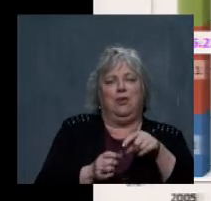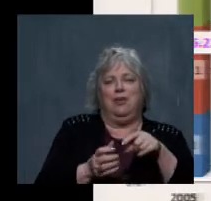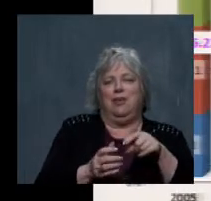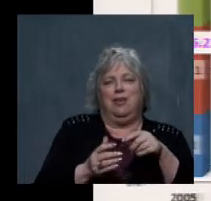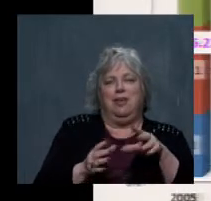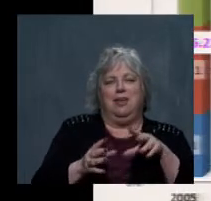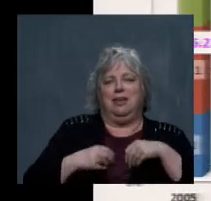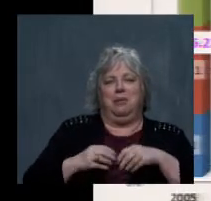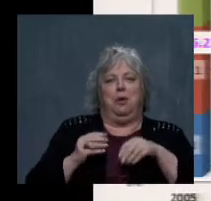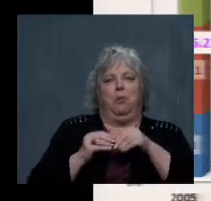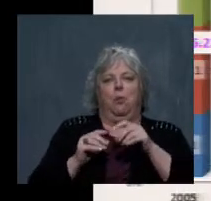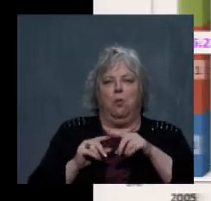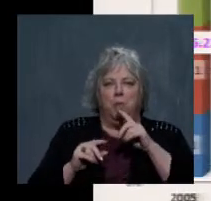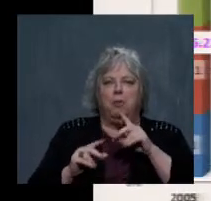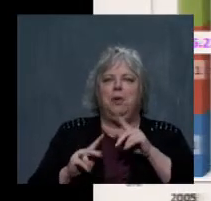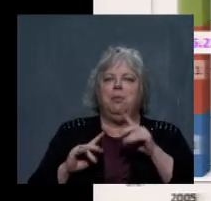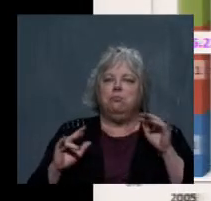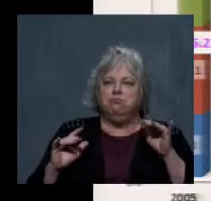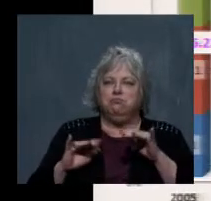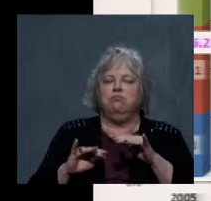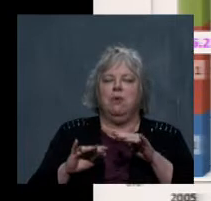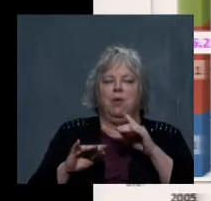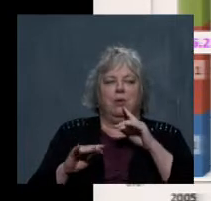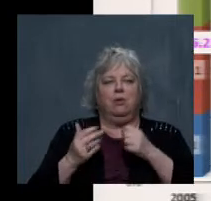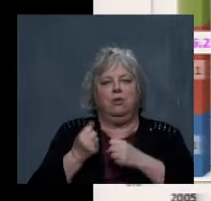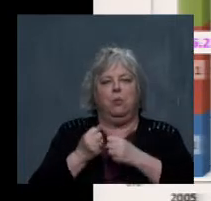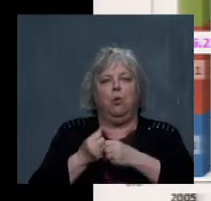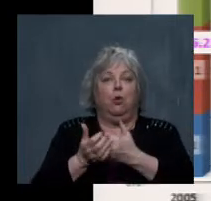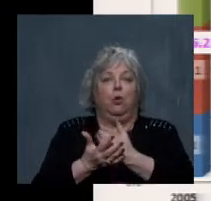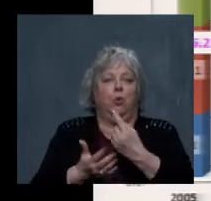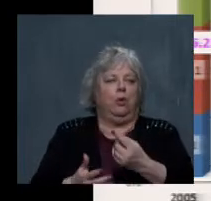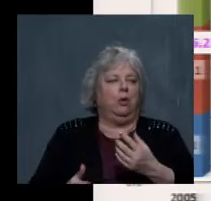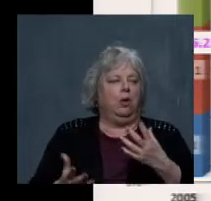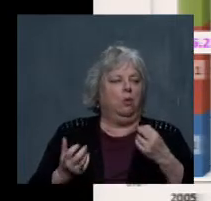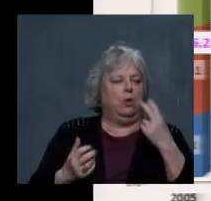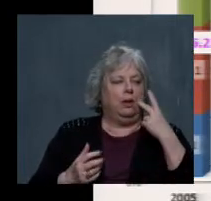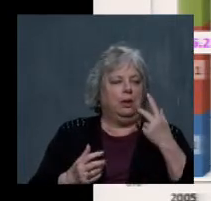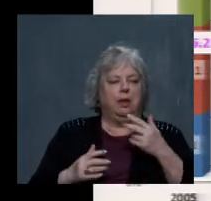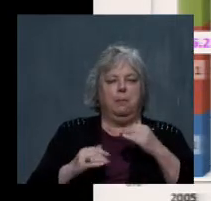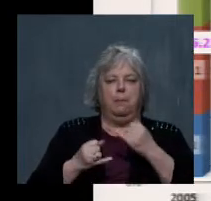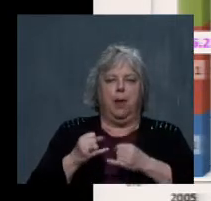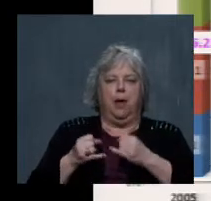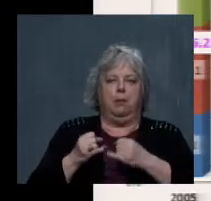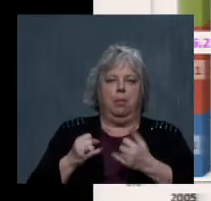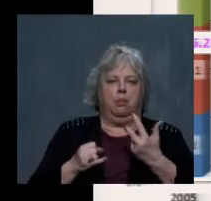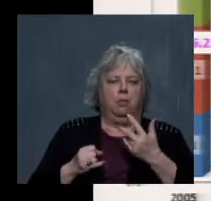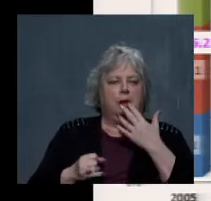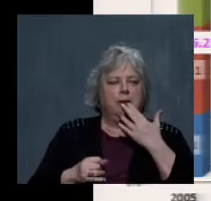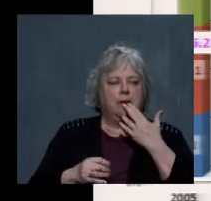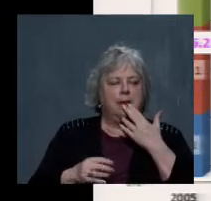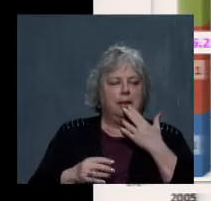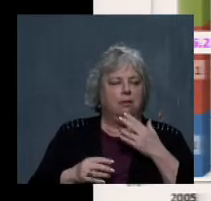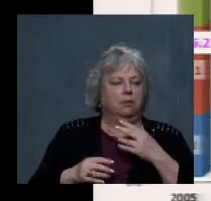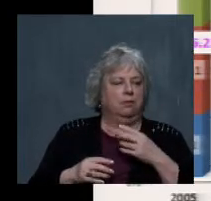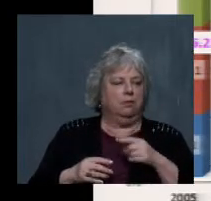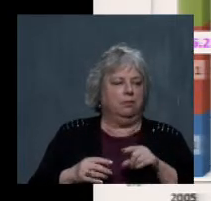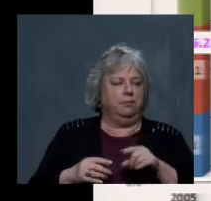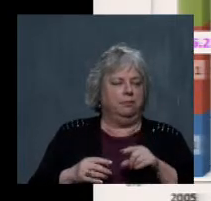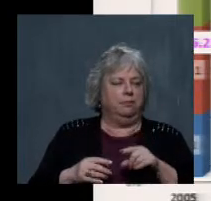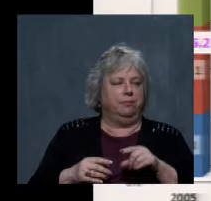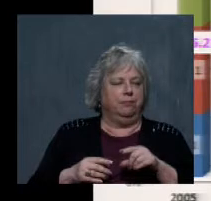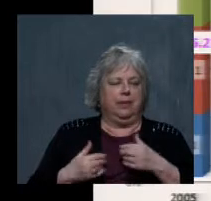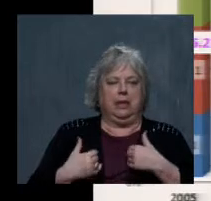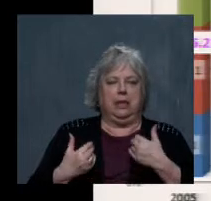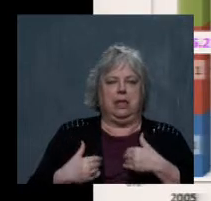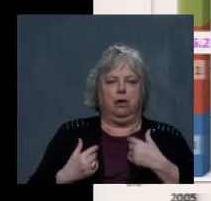Here's one I really want you to look at. The bottom three colors are of